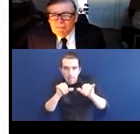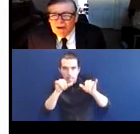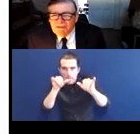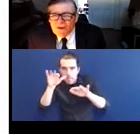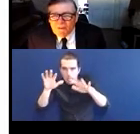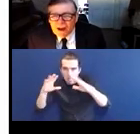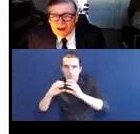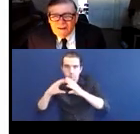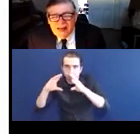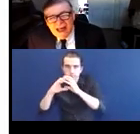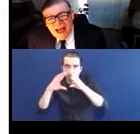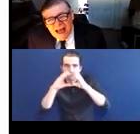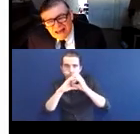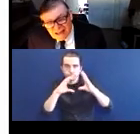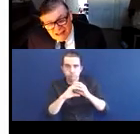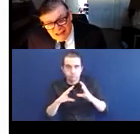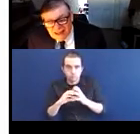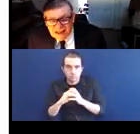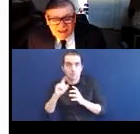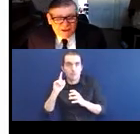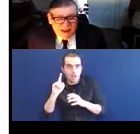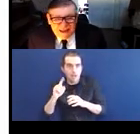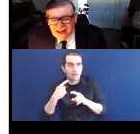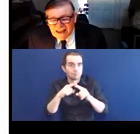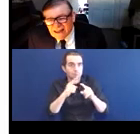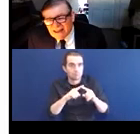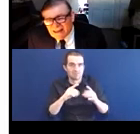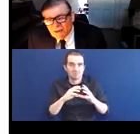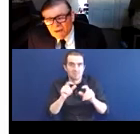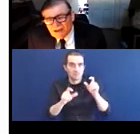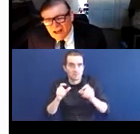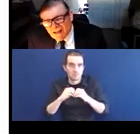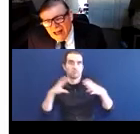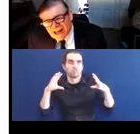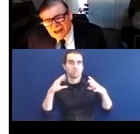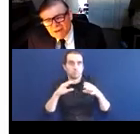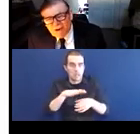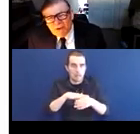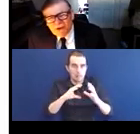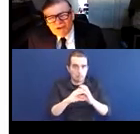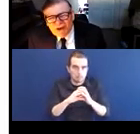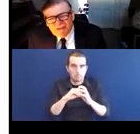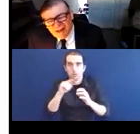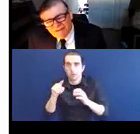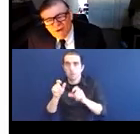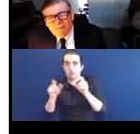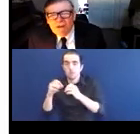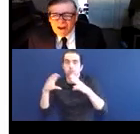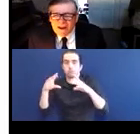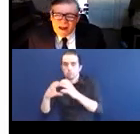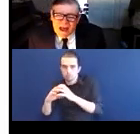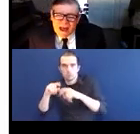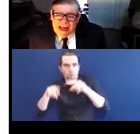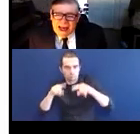with 1.4 billion, and this is in 2018, it was, and India with 1.354